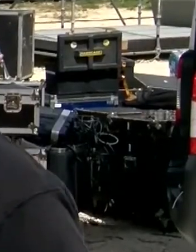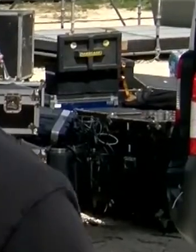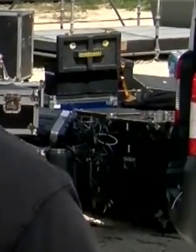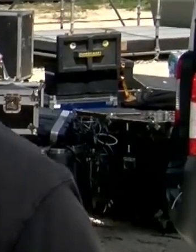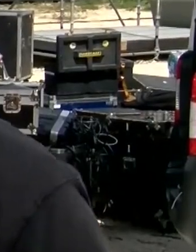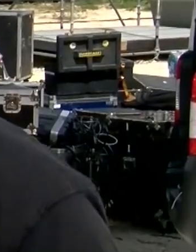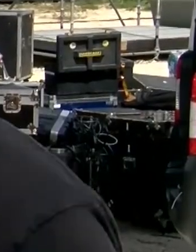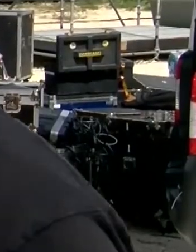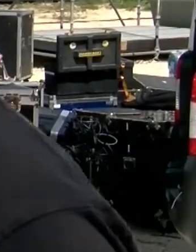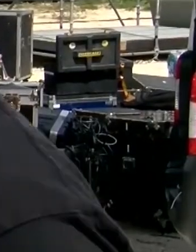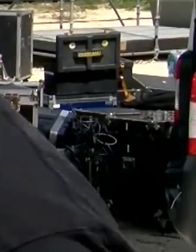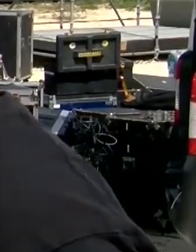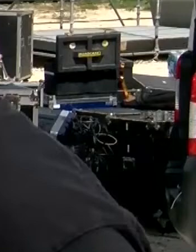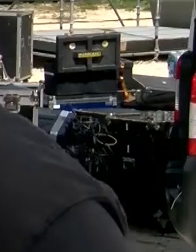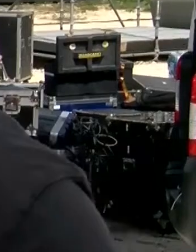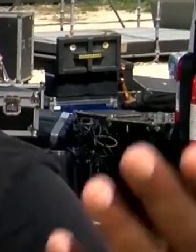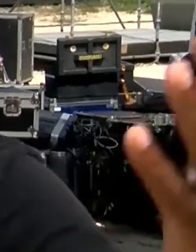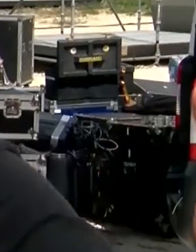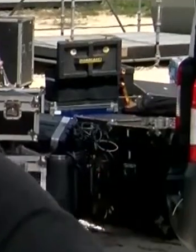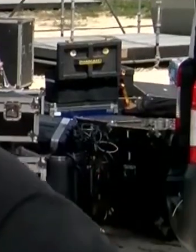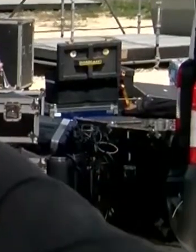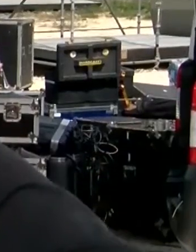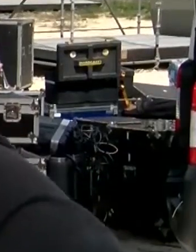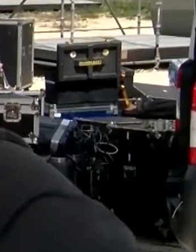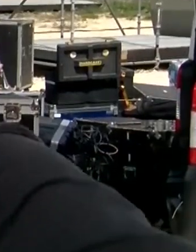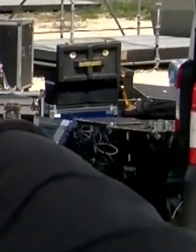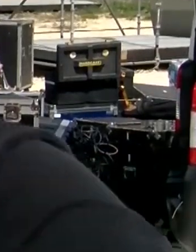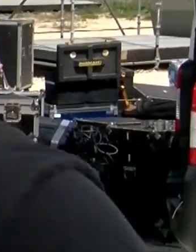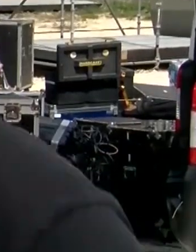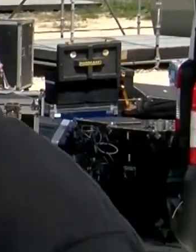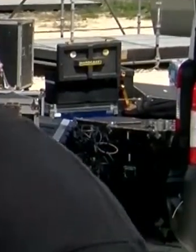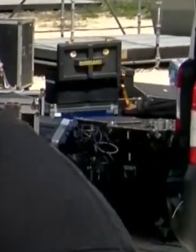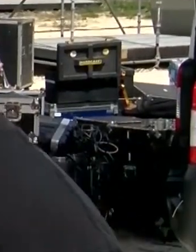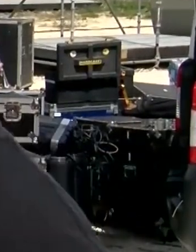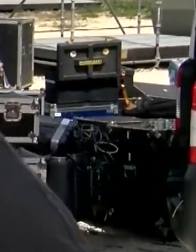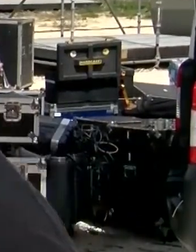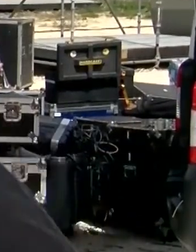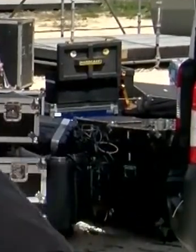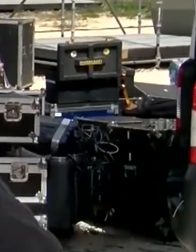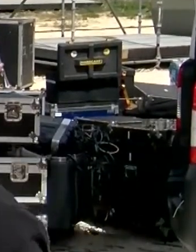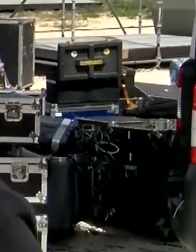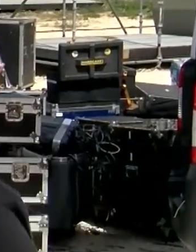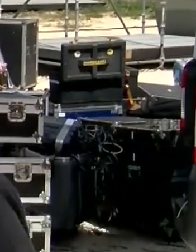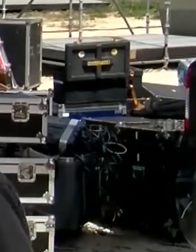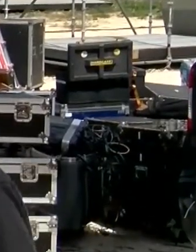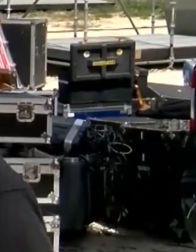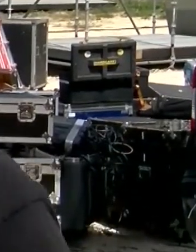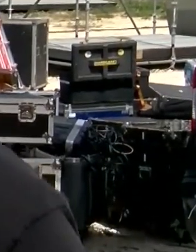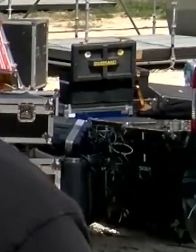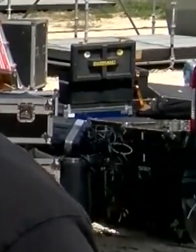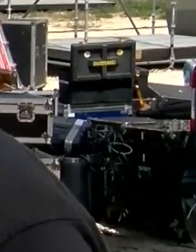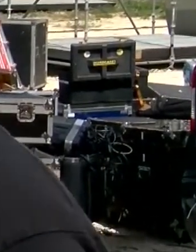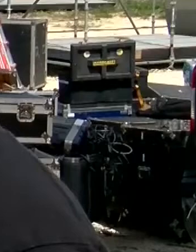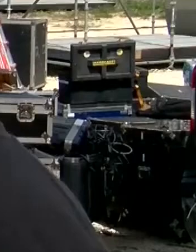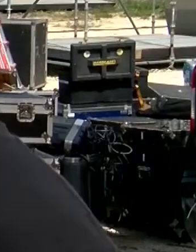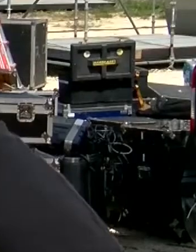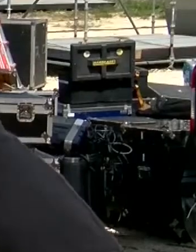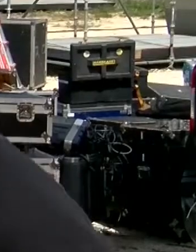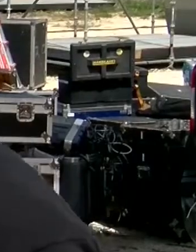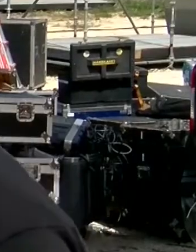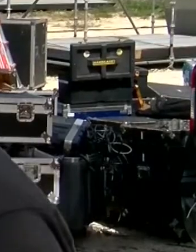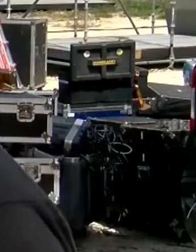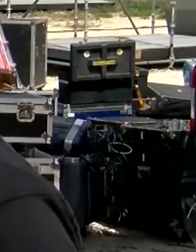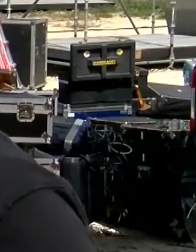always been a DJ event. It has grown from the numbers from Harbour Master to the garden down at the Jolly Roger to